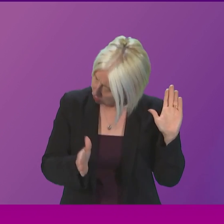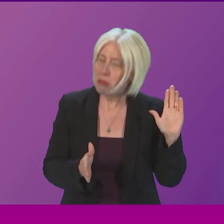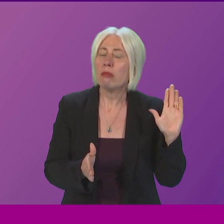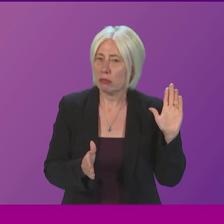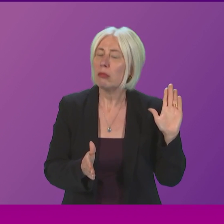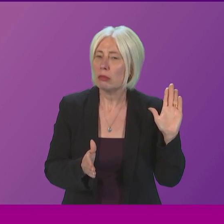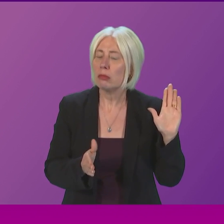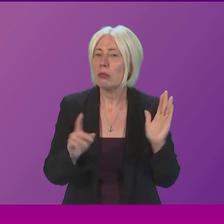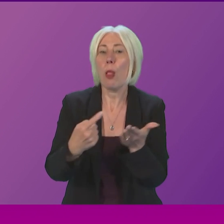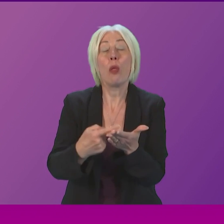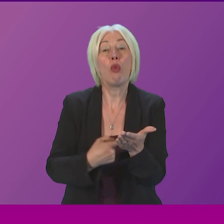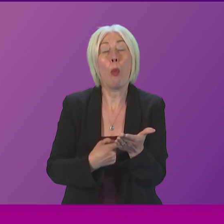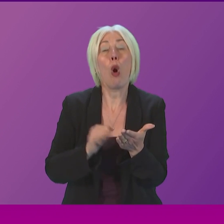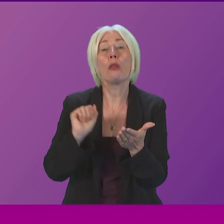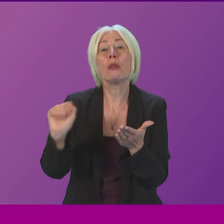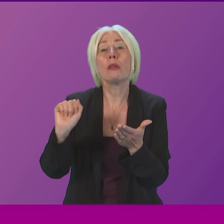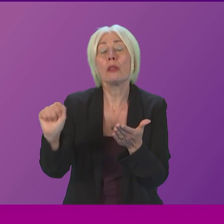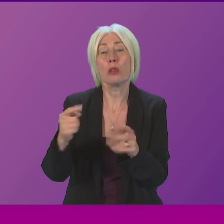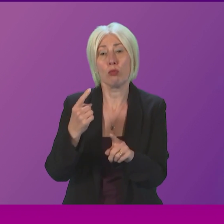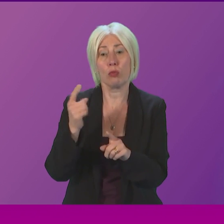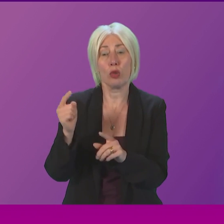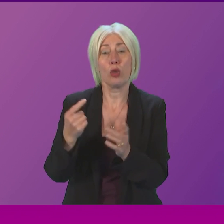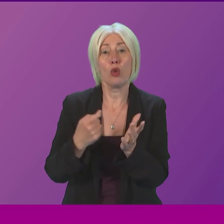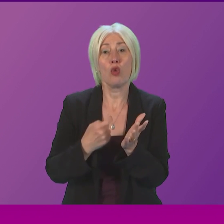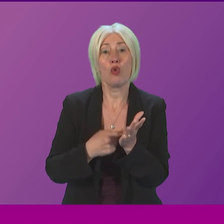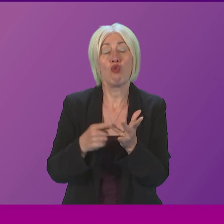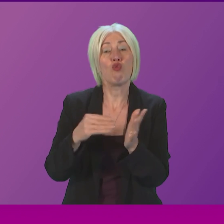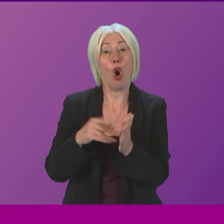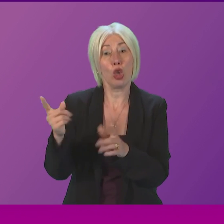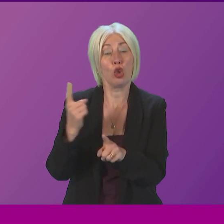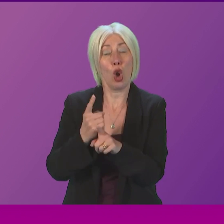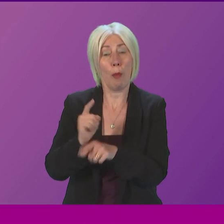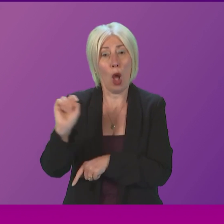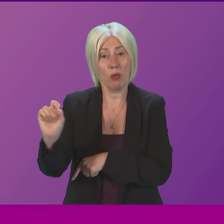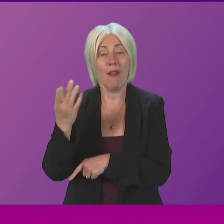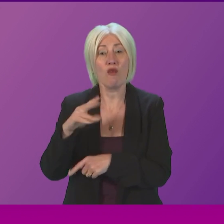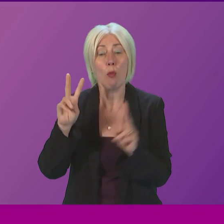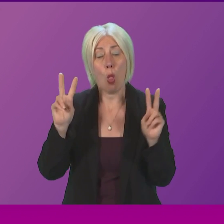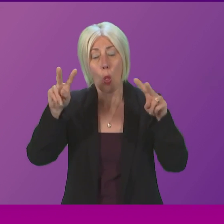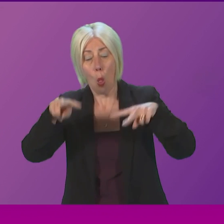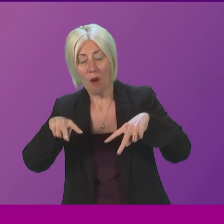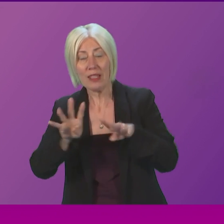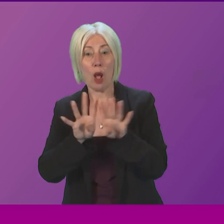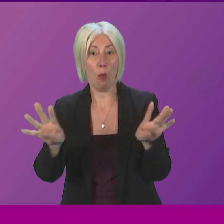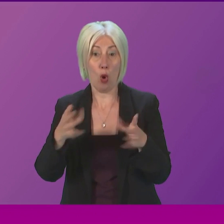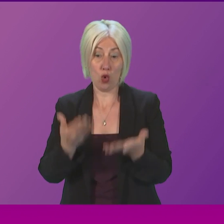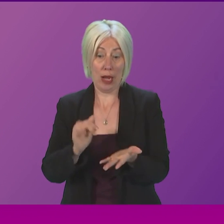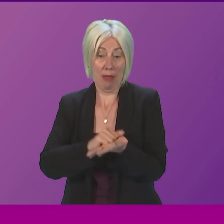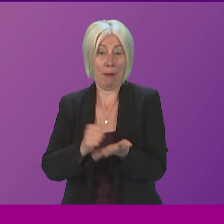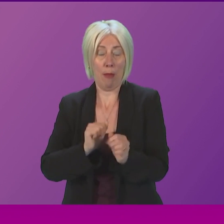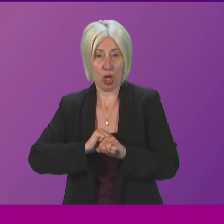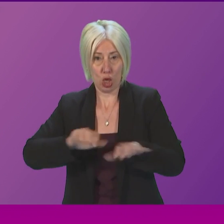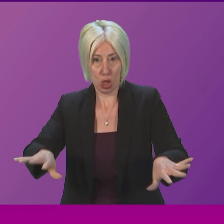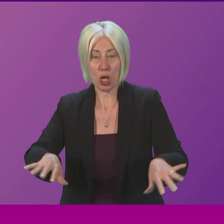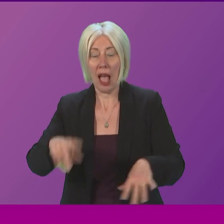the report that is referenced by Rose McCall from the Oversight Board published today, is,